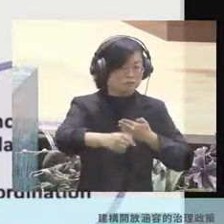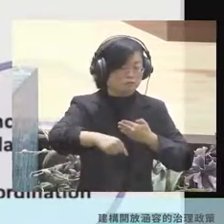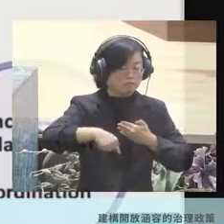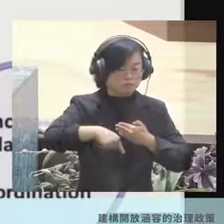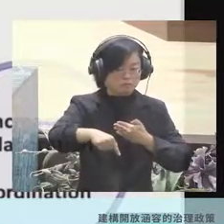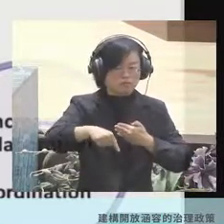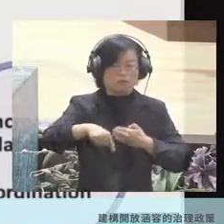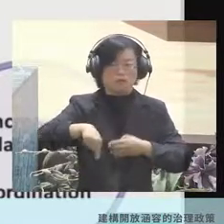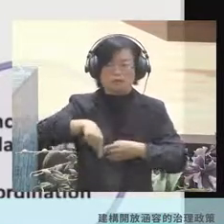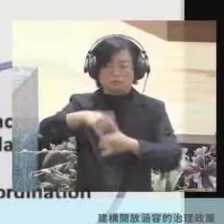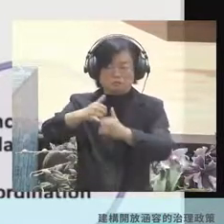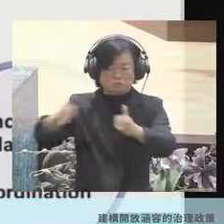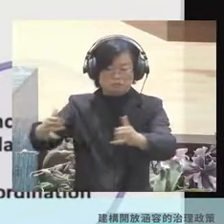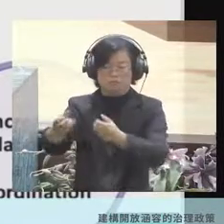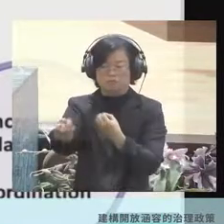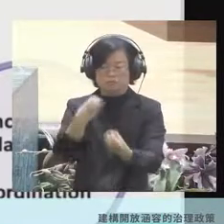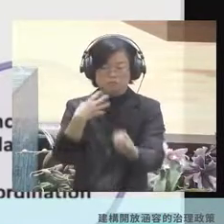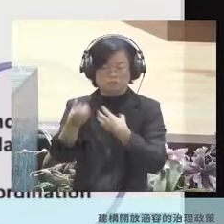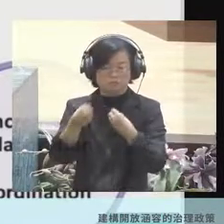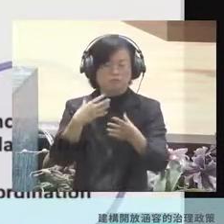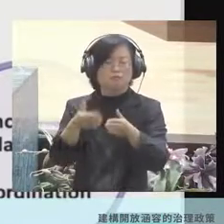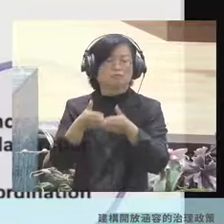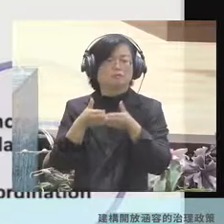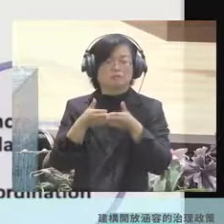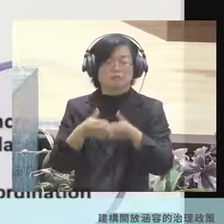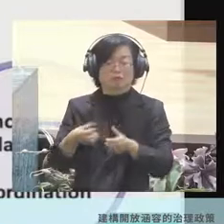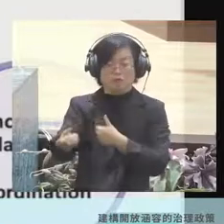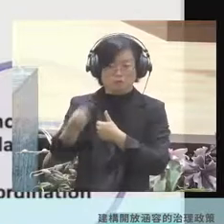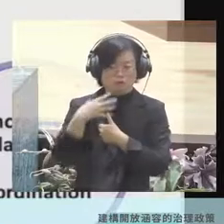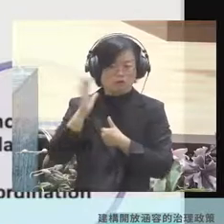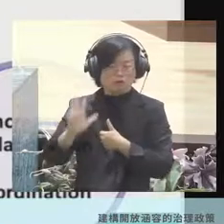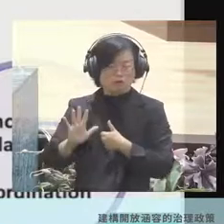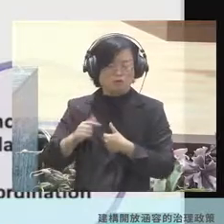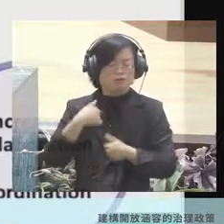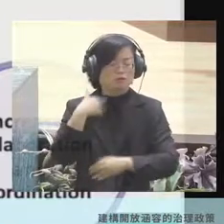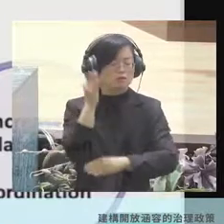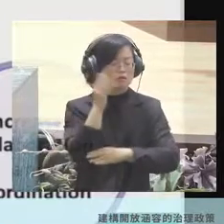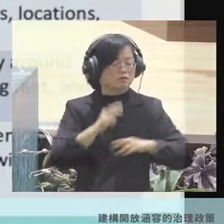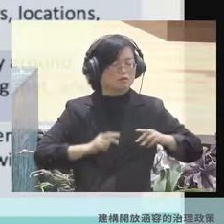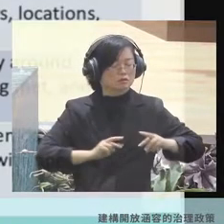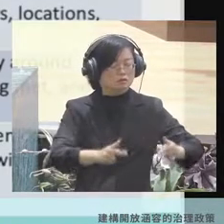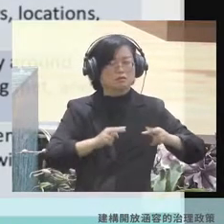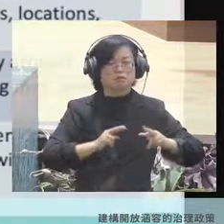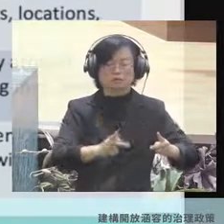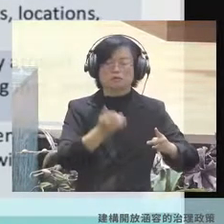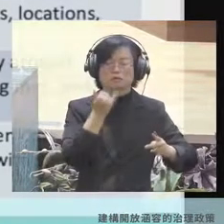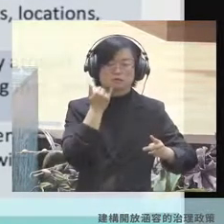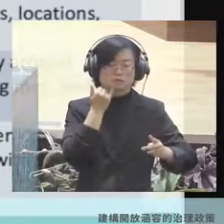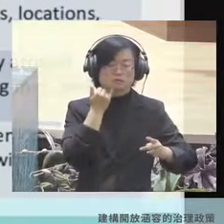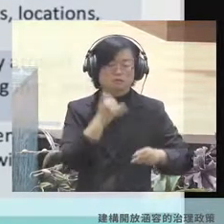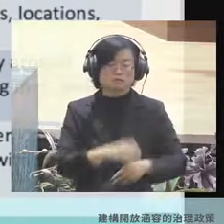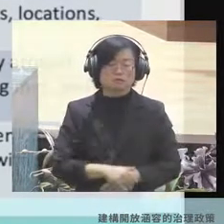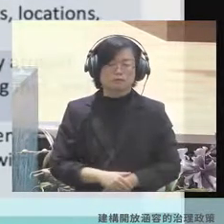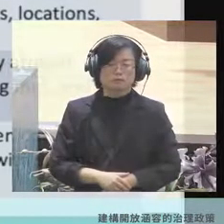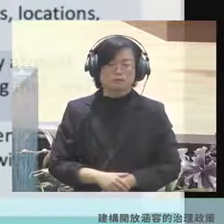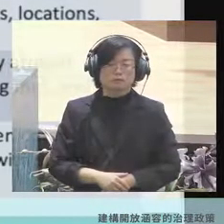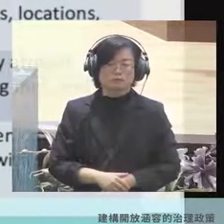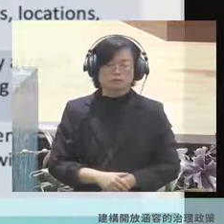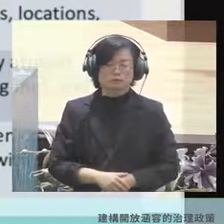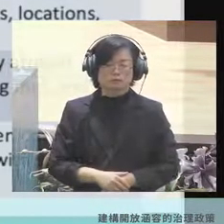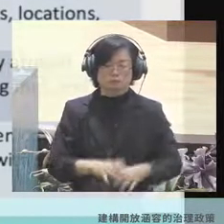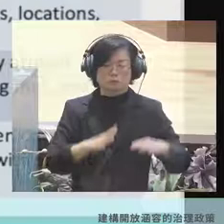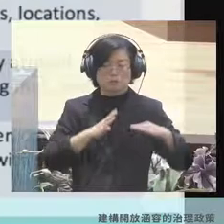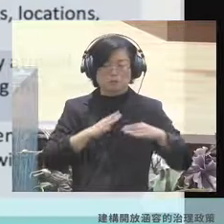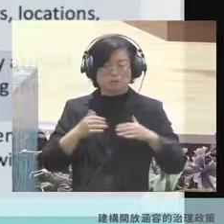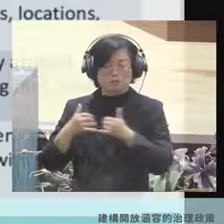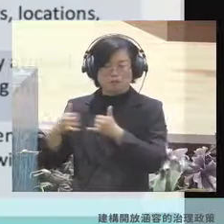decision-making at the board end, at the government end, and the citizen end. Increased collaboration and coordination. These guiding principles are